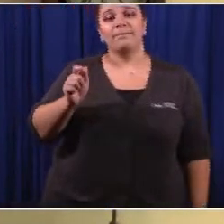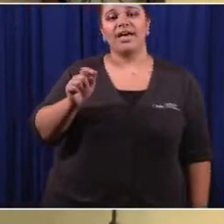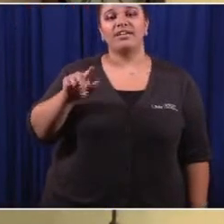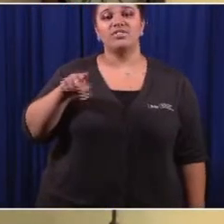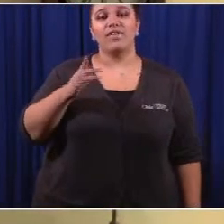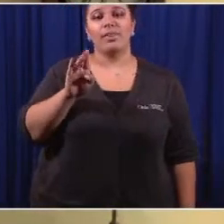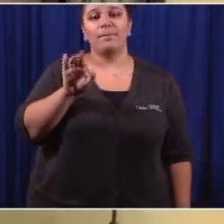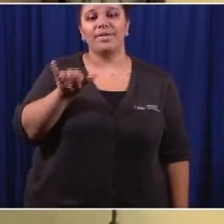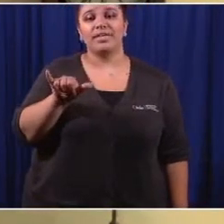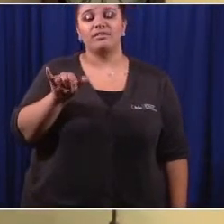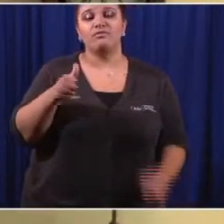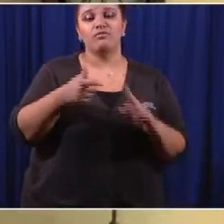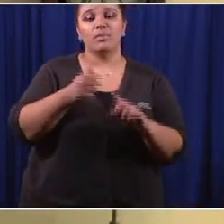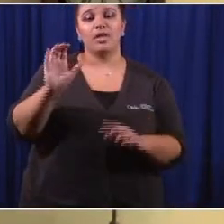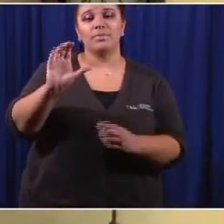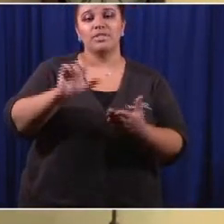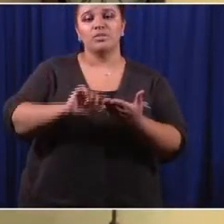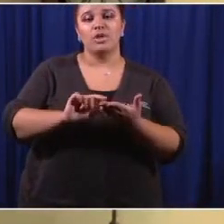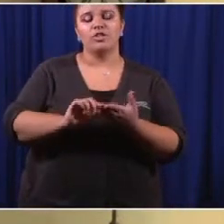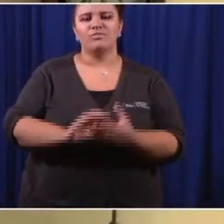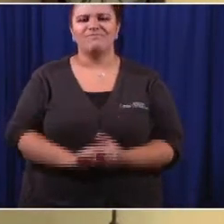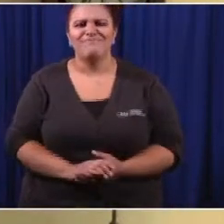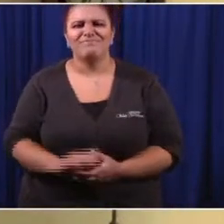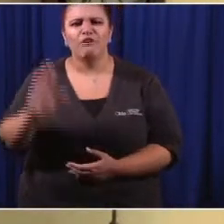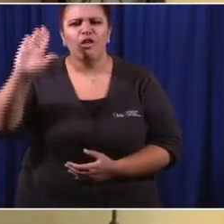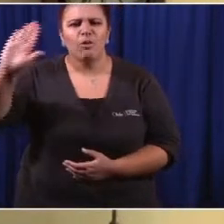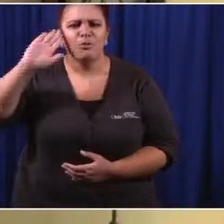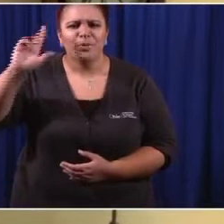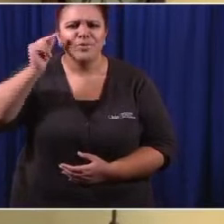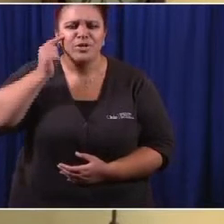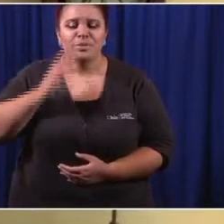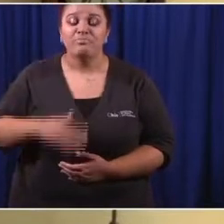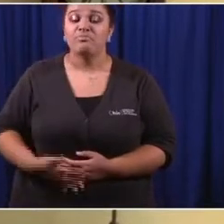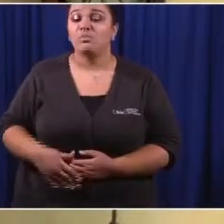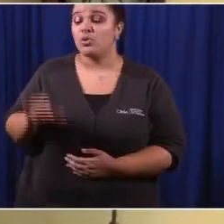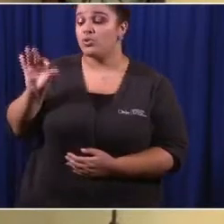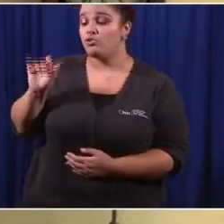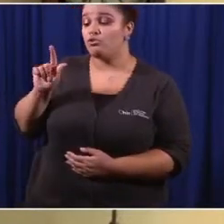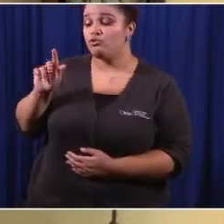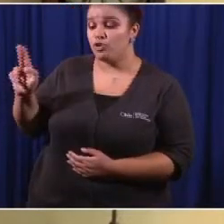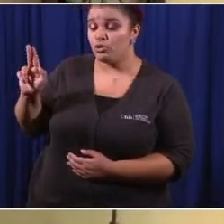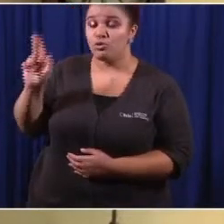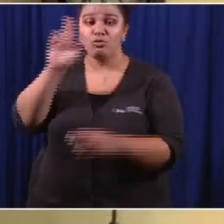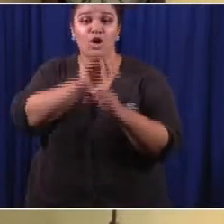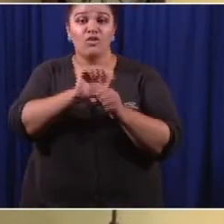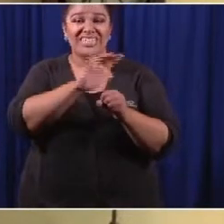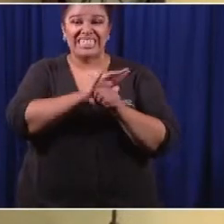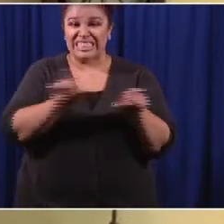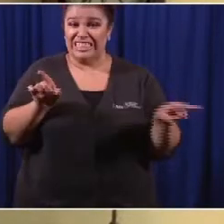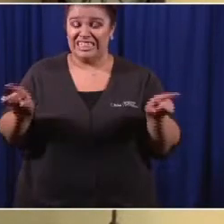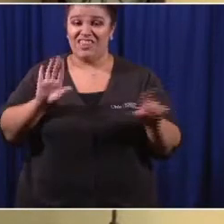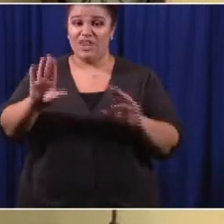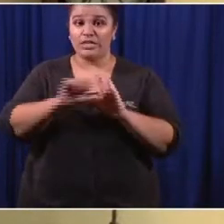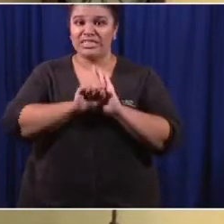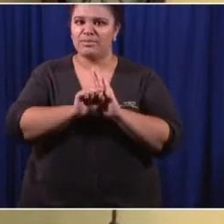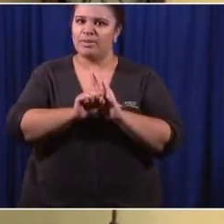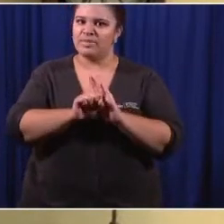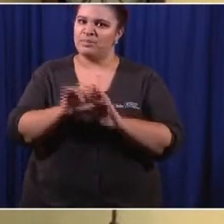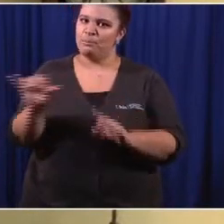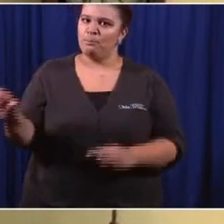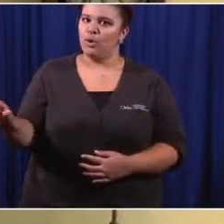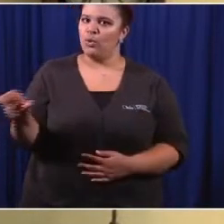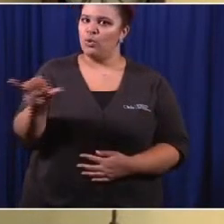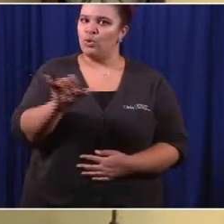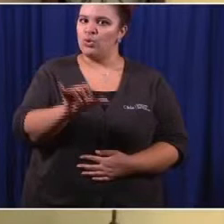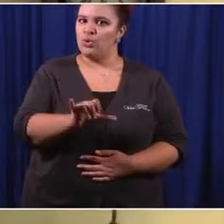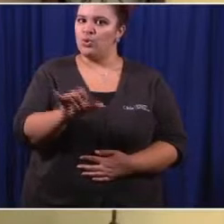Given that the symptoms of the flu and COVID-19 can sometimes be pretty similar, I suppose if more people get